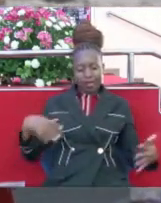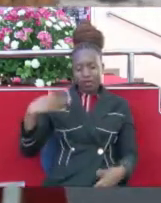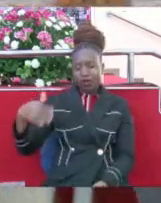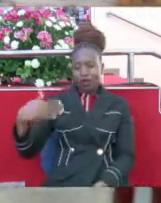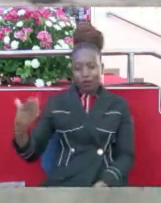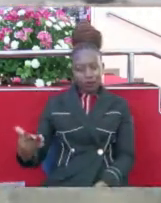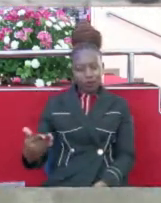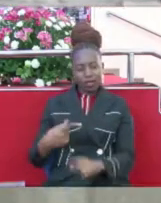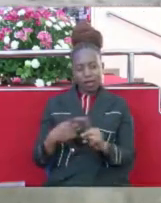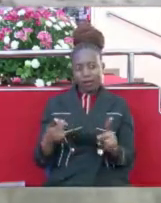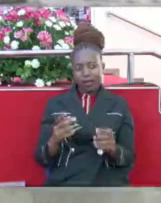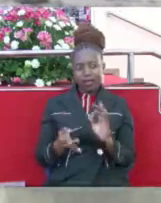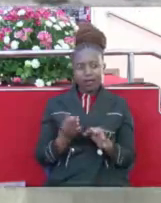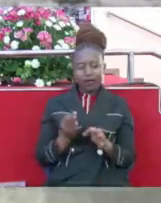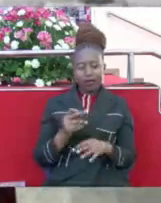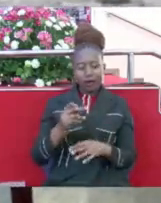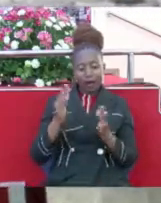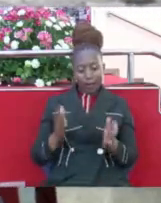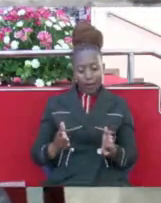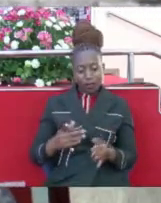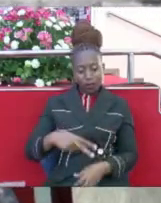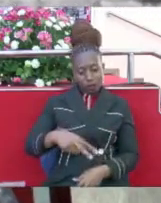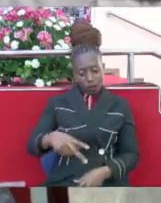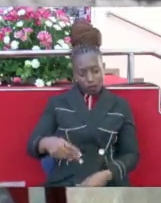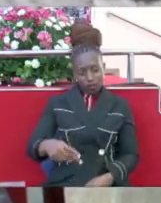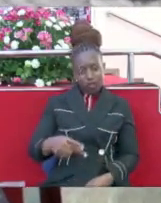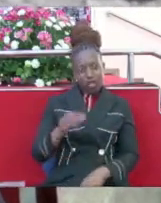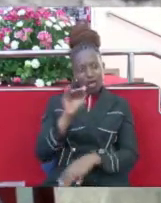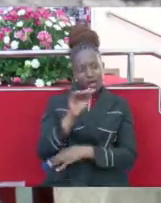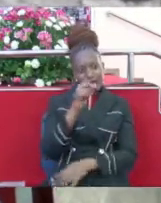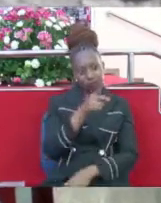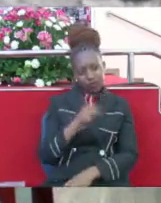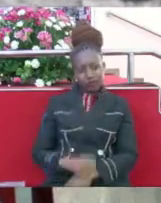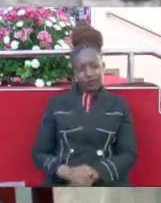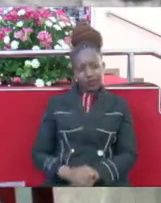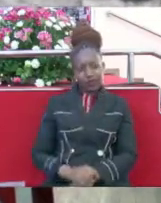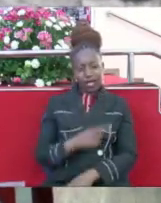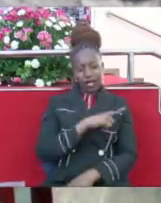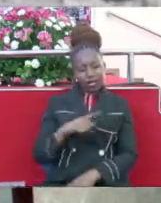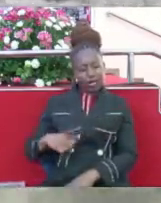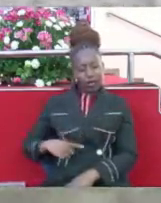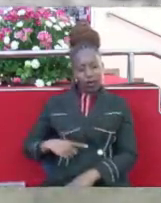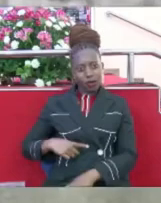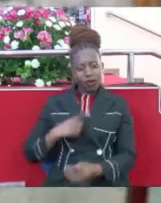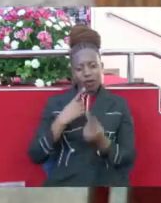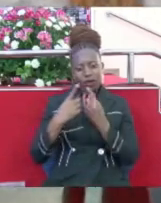you and asked you, what did the Lord speak to you in the morning as you read the word?